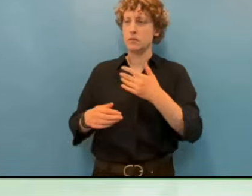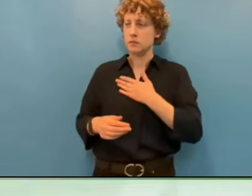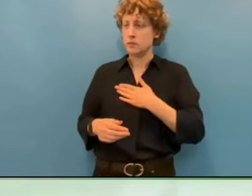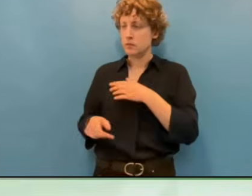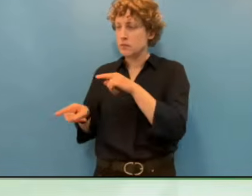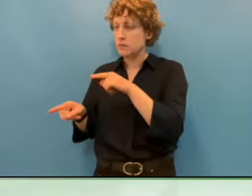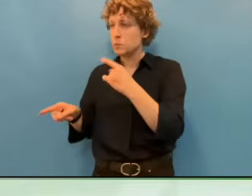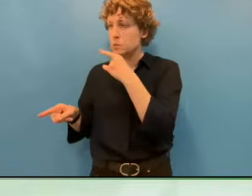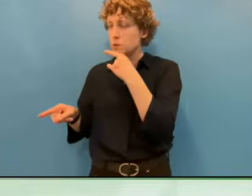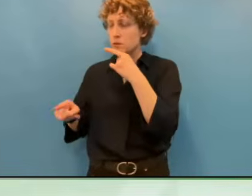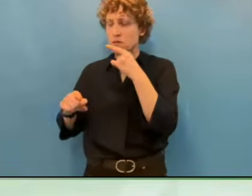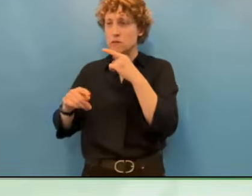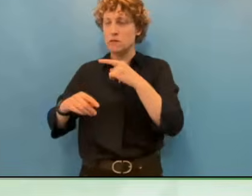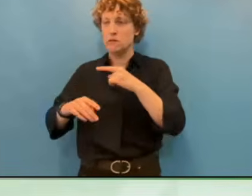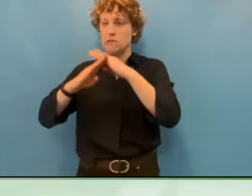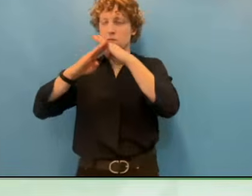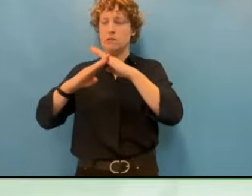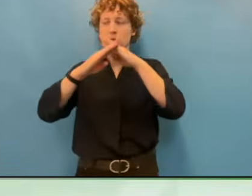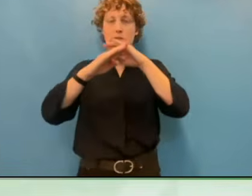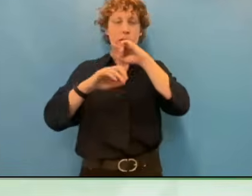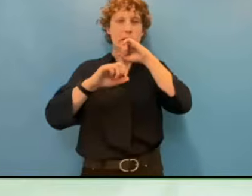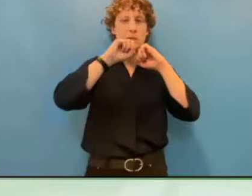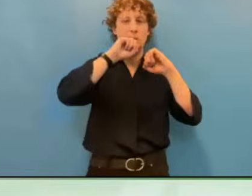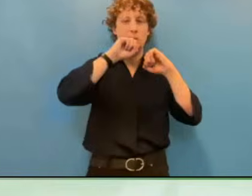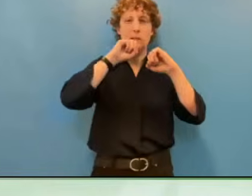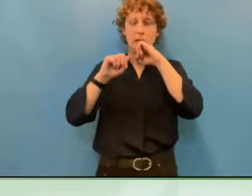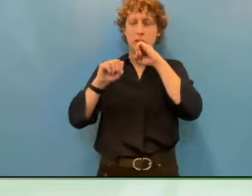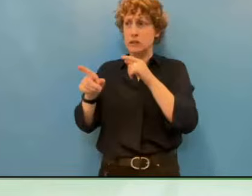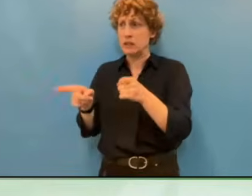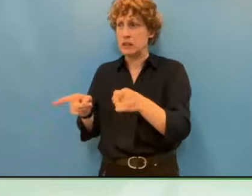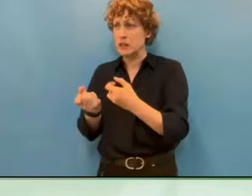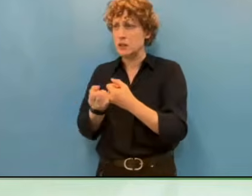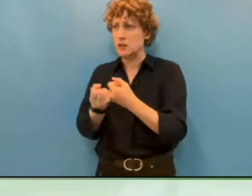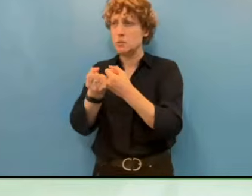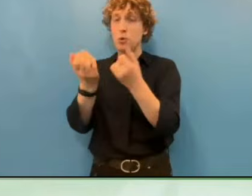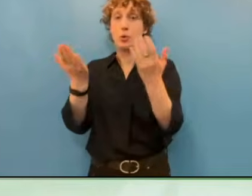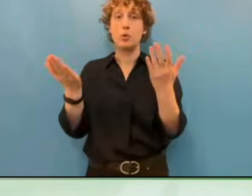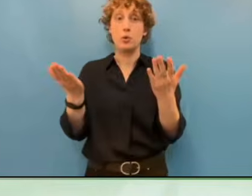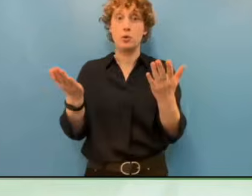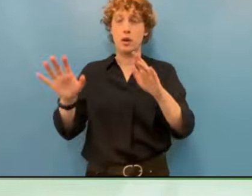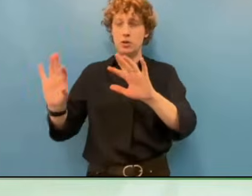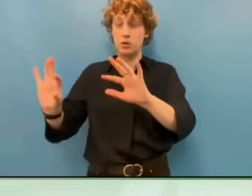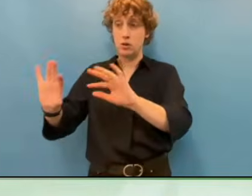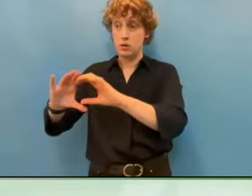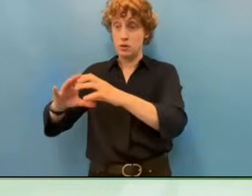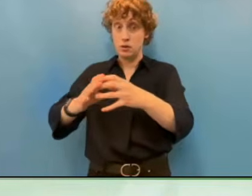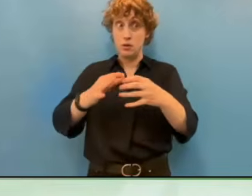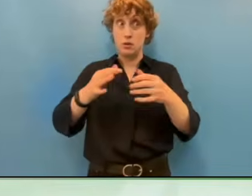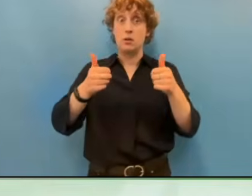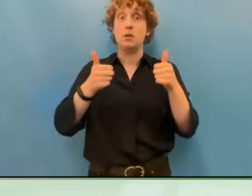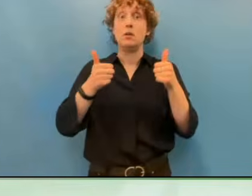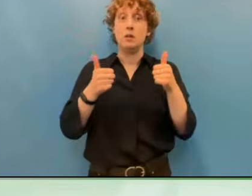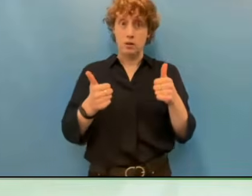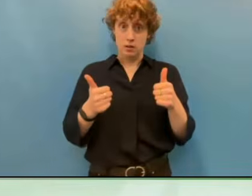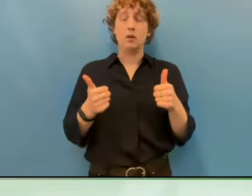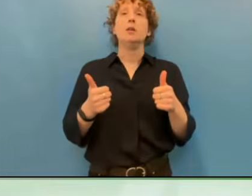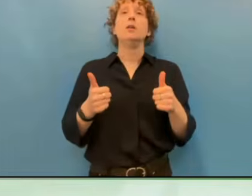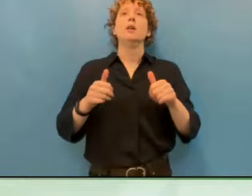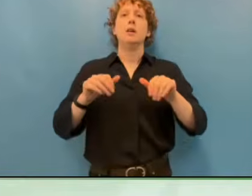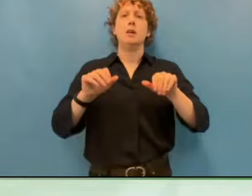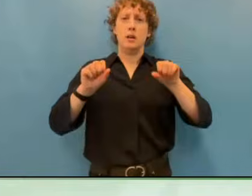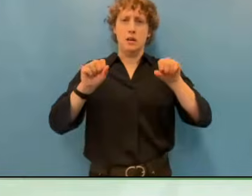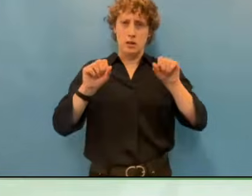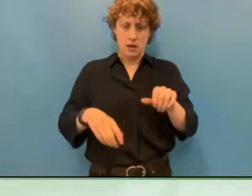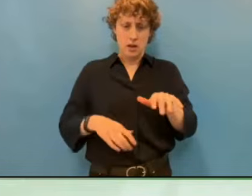are not covered today. And we hope by that to have a meaningful space of, let's